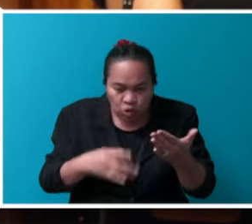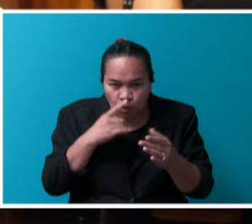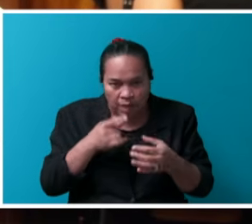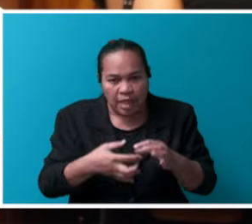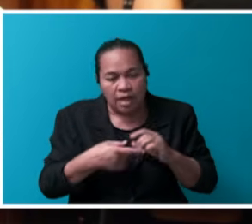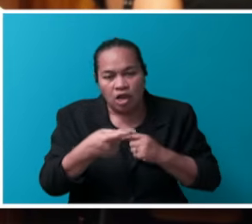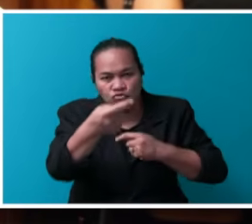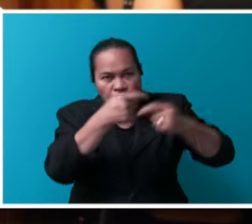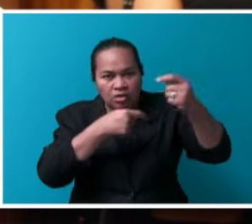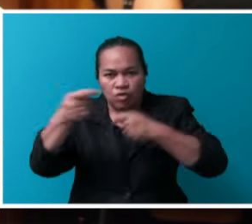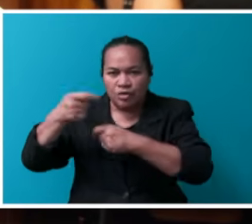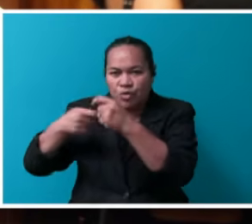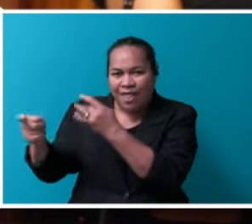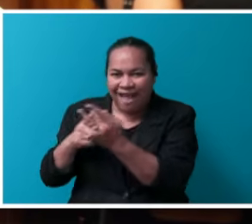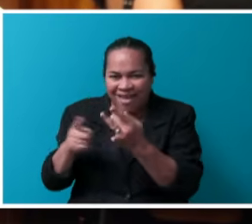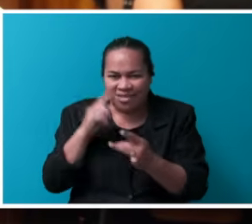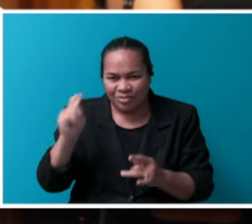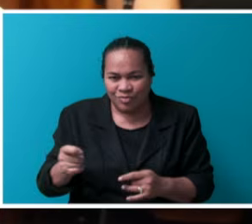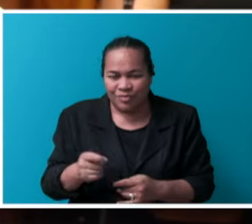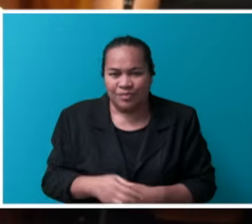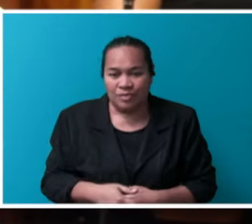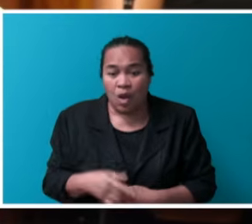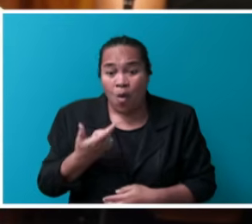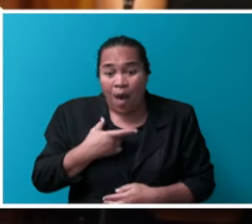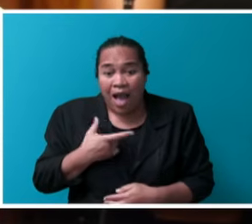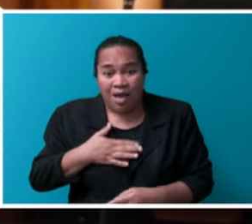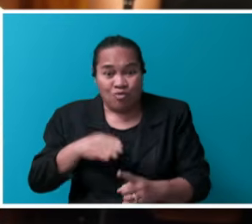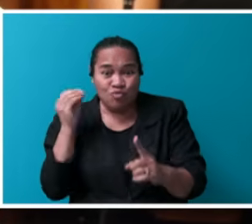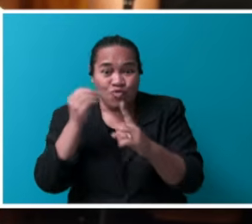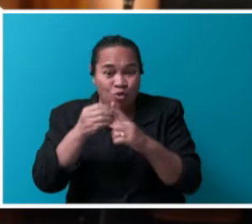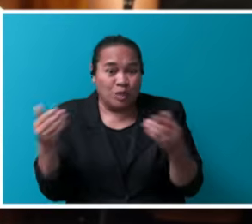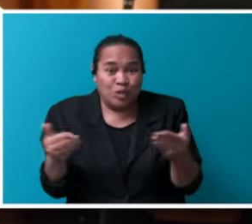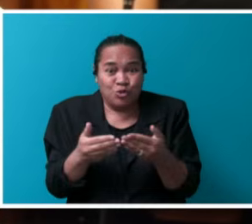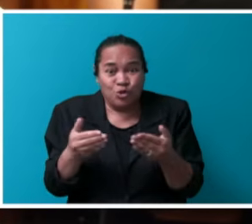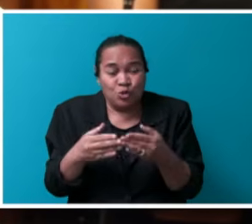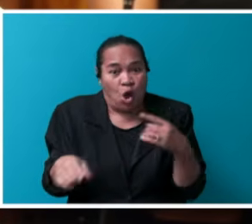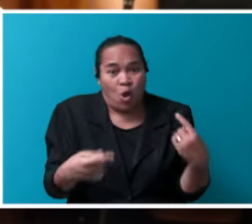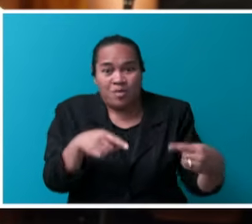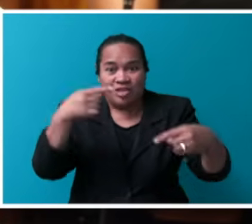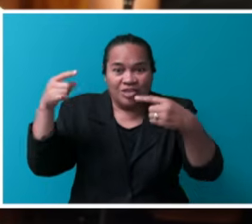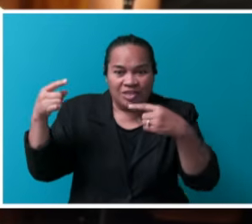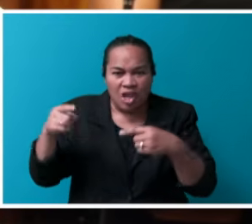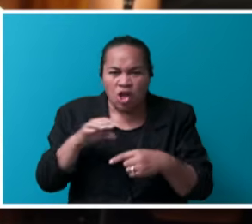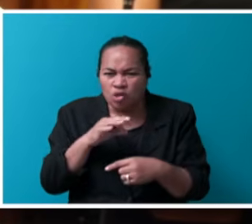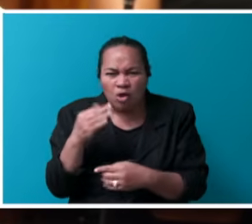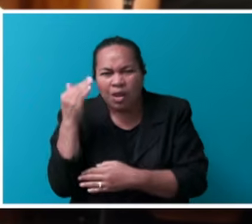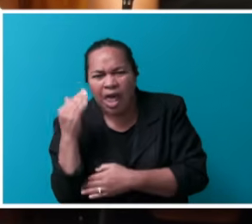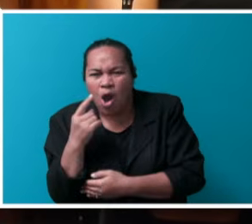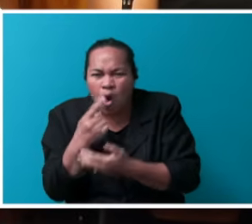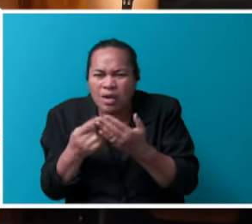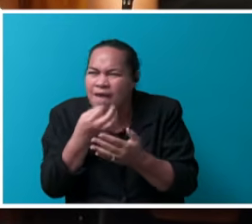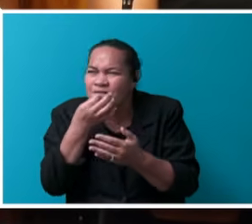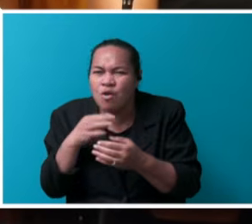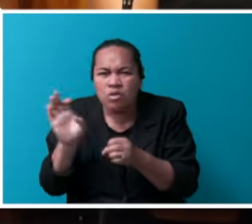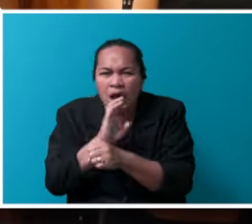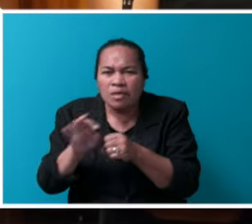The goal, Mr. Speaker, is to introduce more competition into our supply chains, reduce reliance on a few suppliers, and enable business and